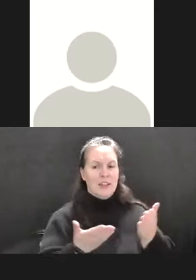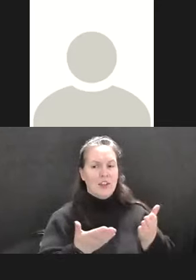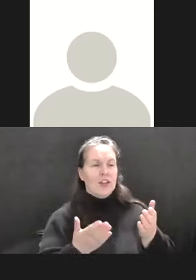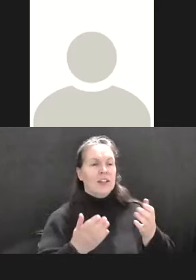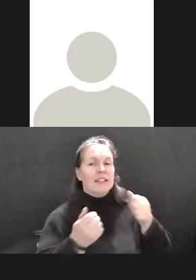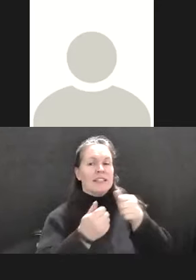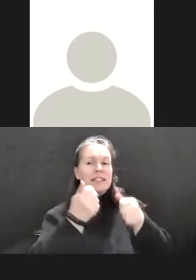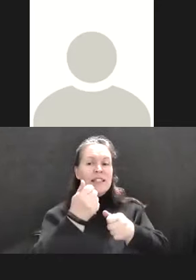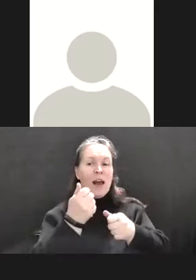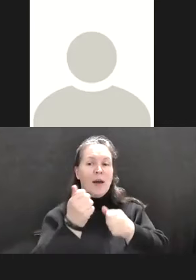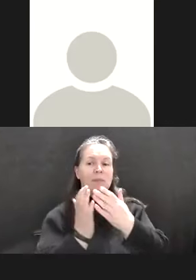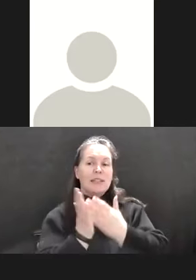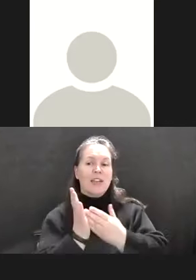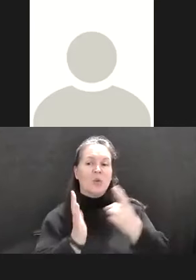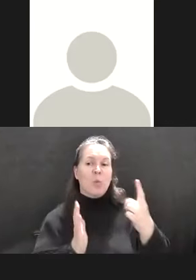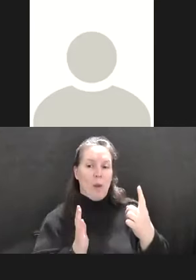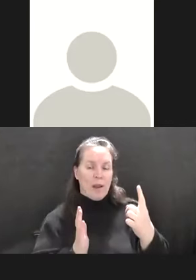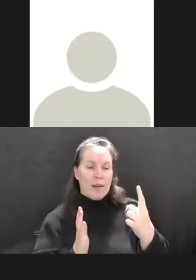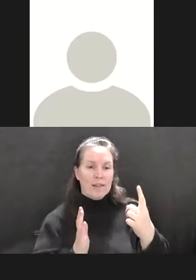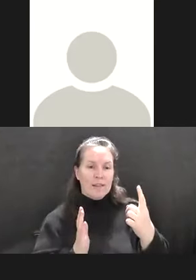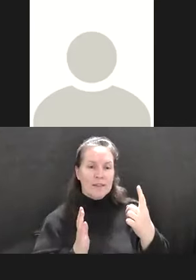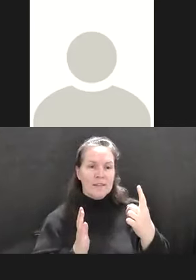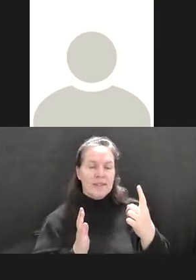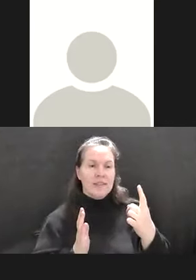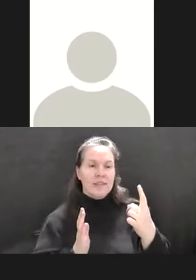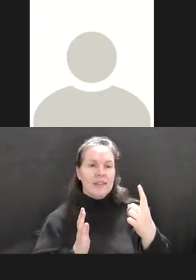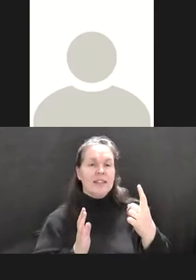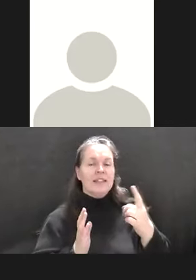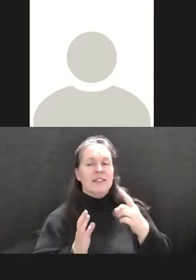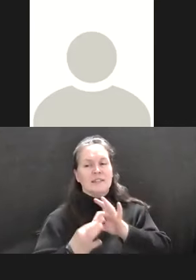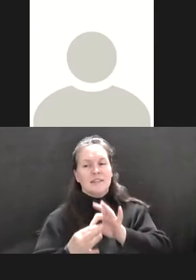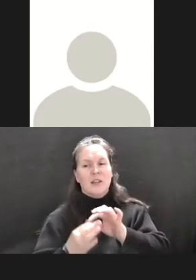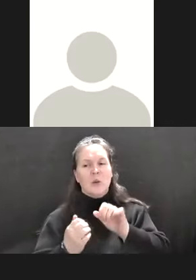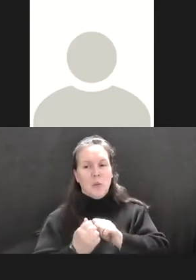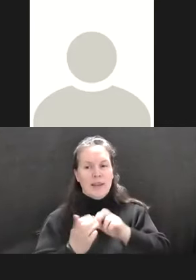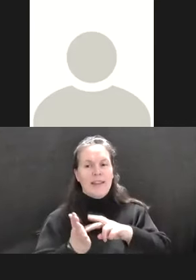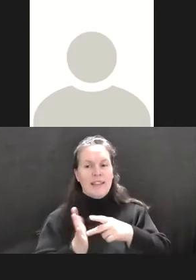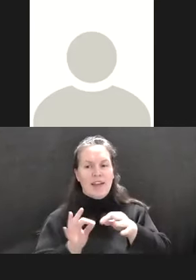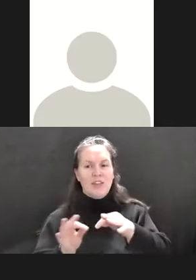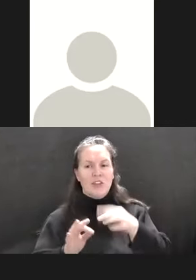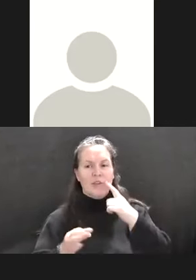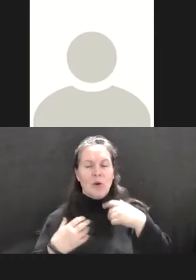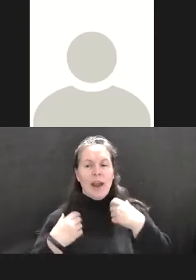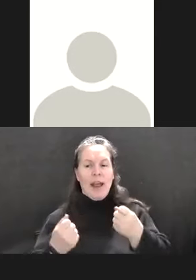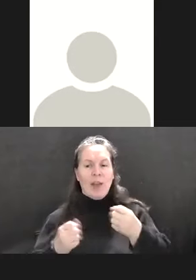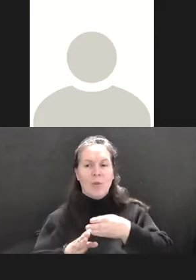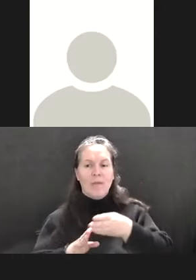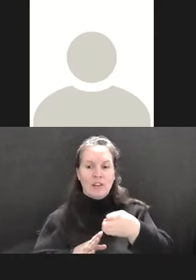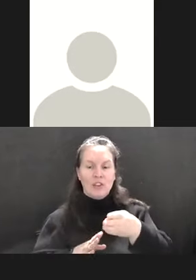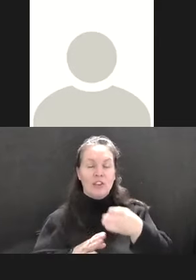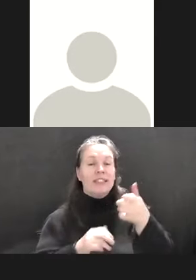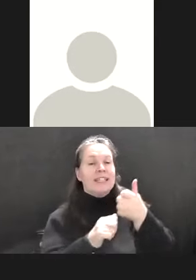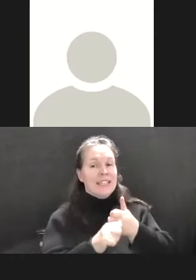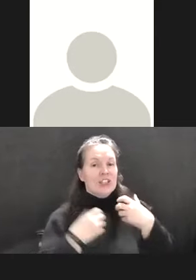it's a similar comment to what I made in the definition of health professional, because it says each health